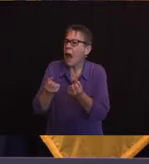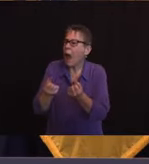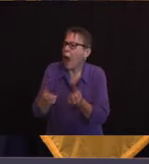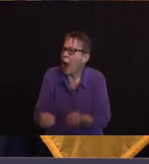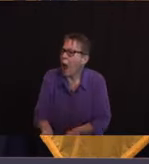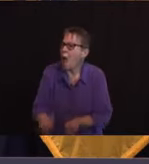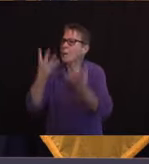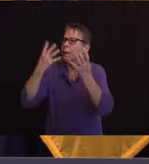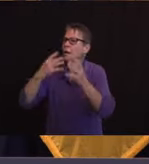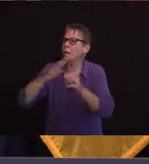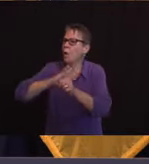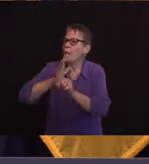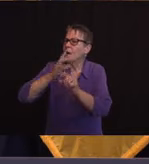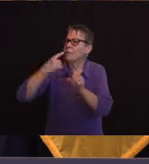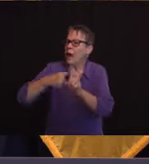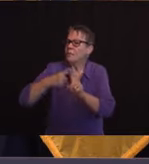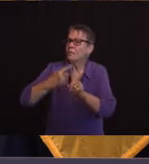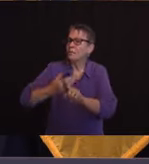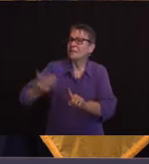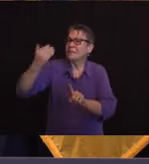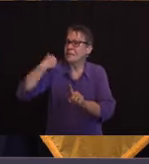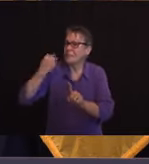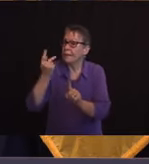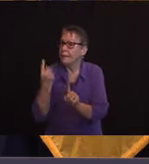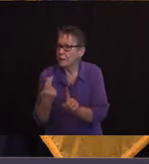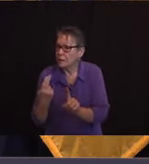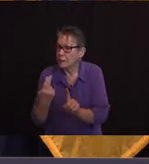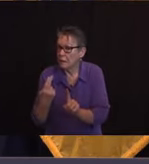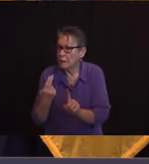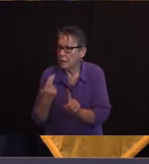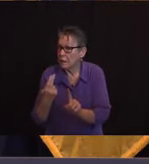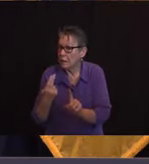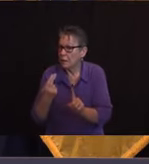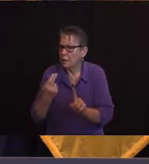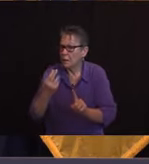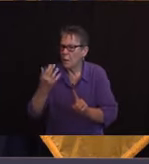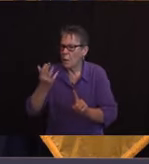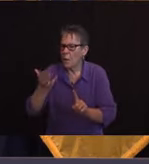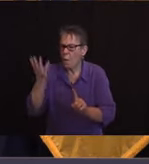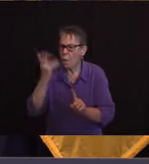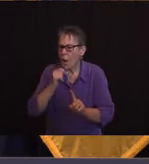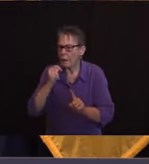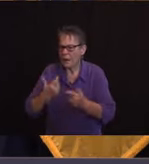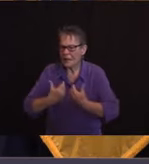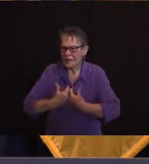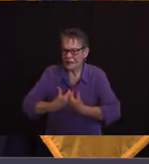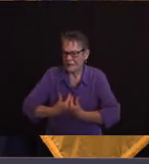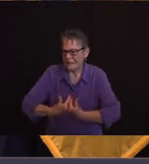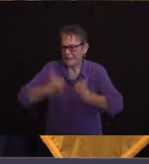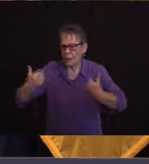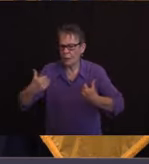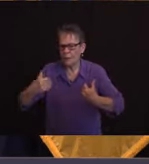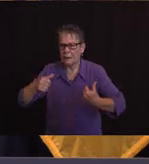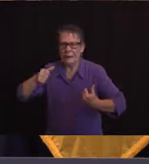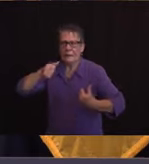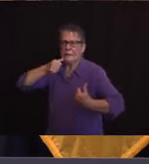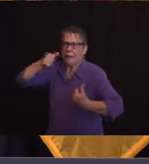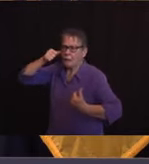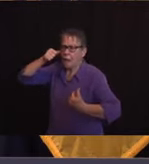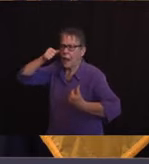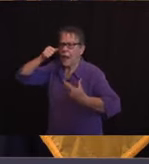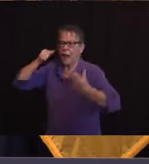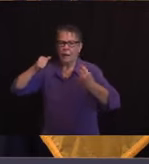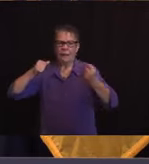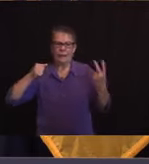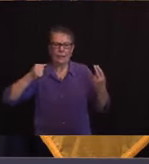tests? Yeah, again, it's possibly me, but the tests that I announced, that we announced, that we put up on the slides are in the here and